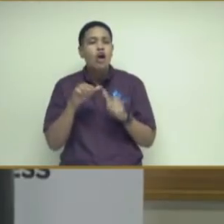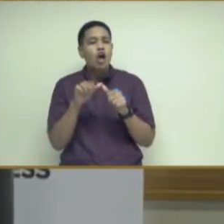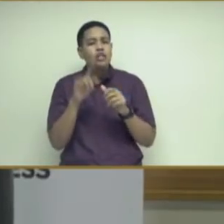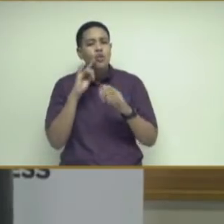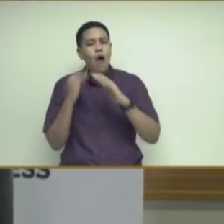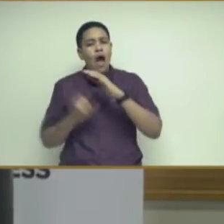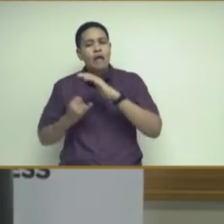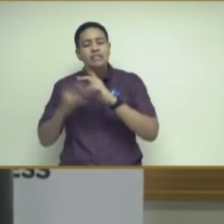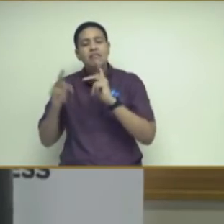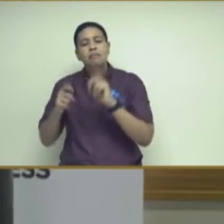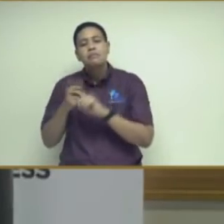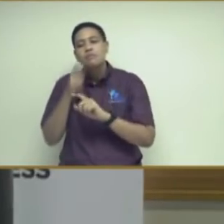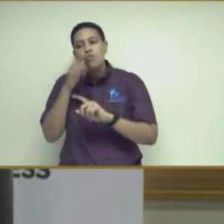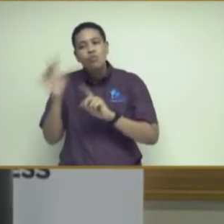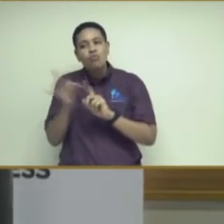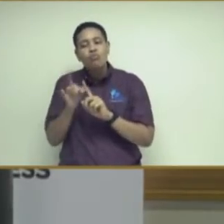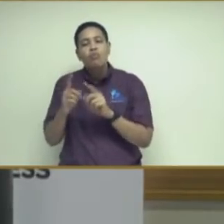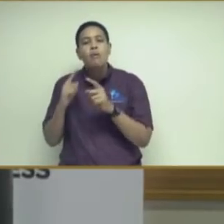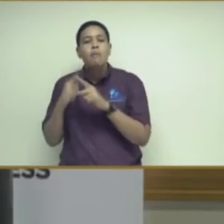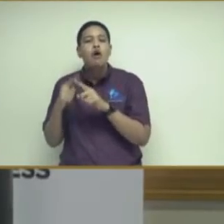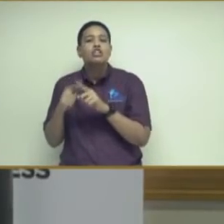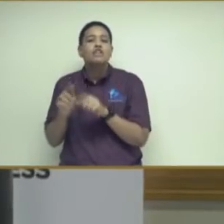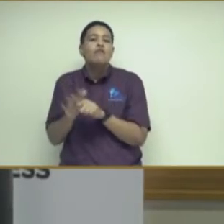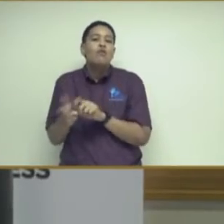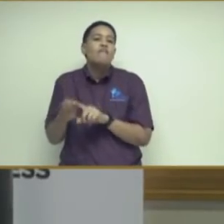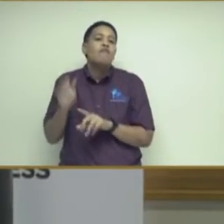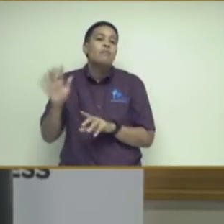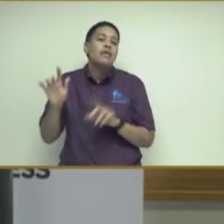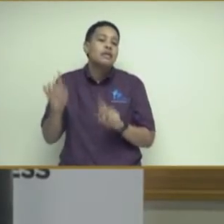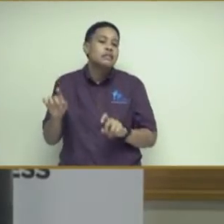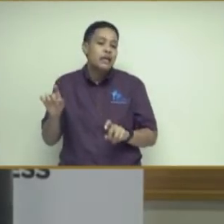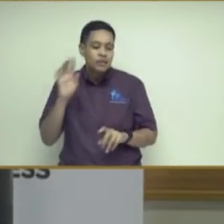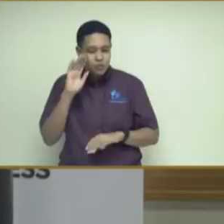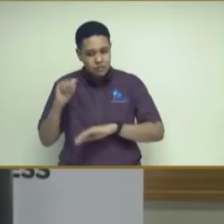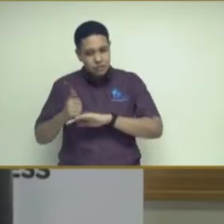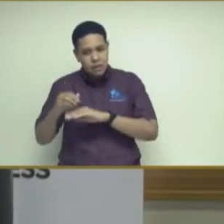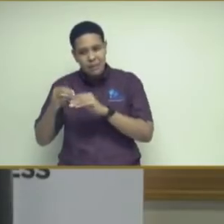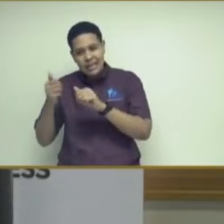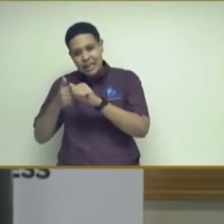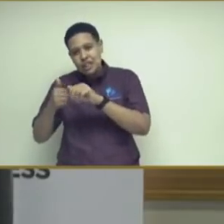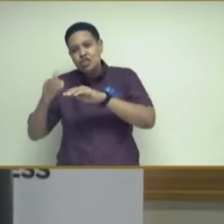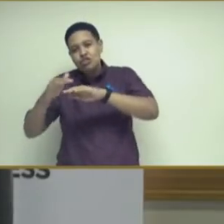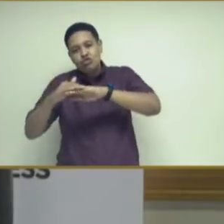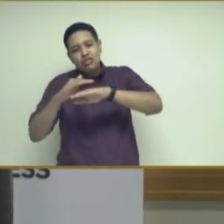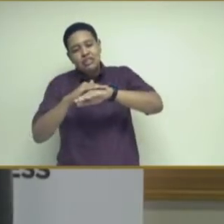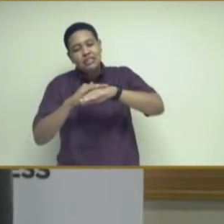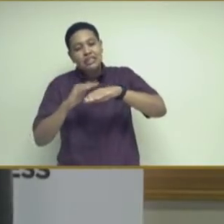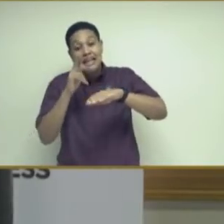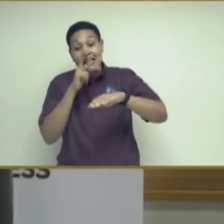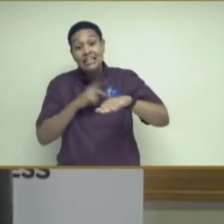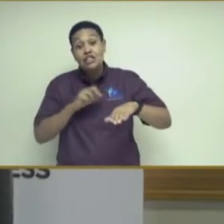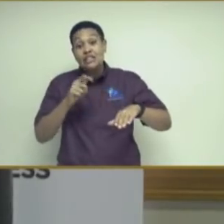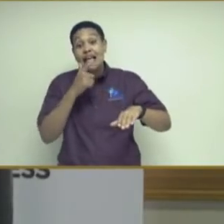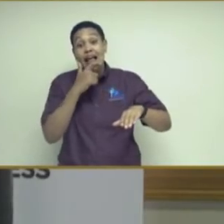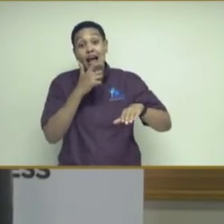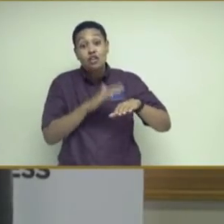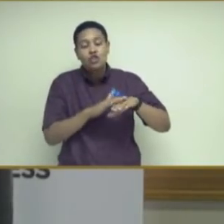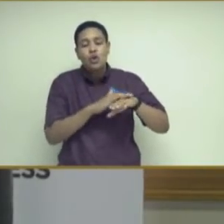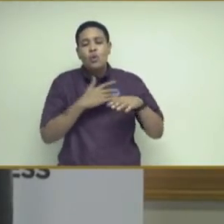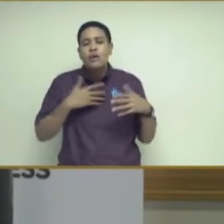testing, who still have a positive result from their tests. In the KSA region, we have